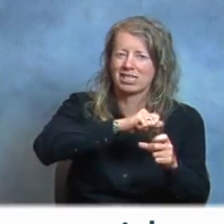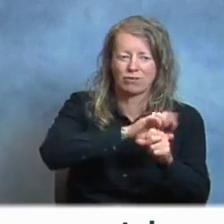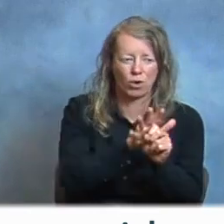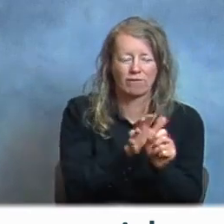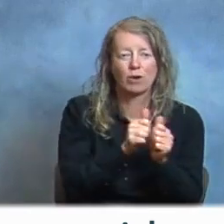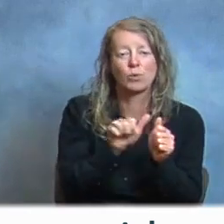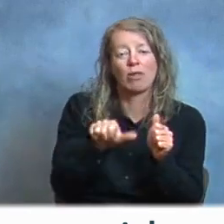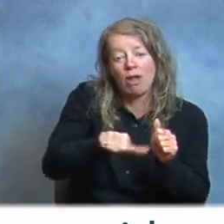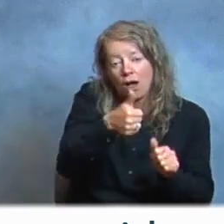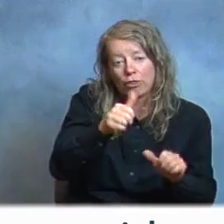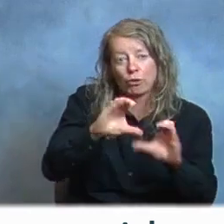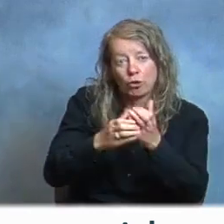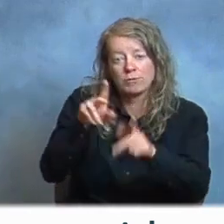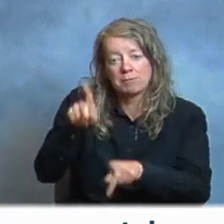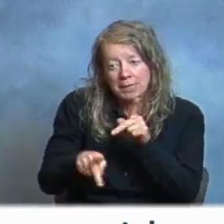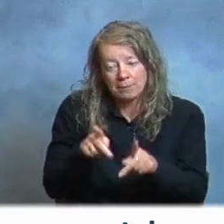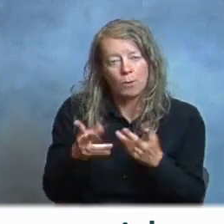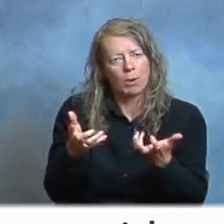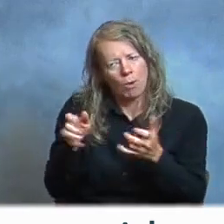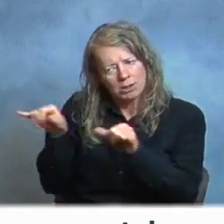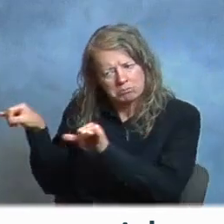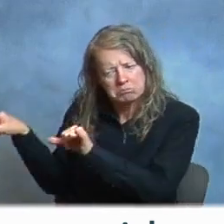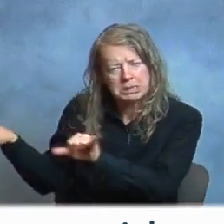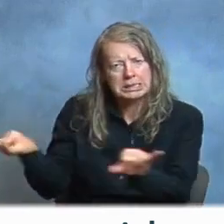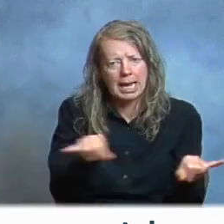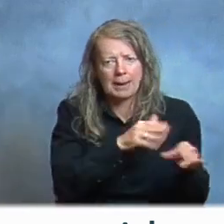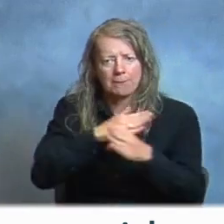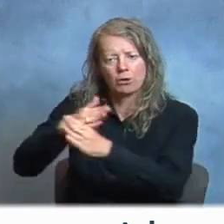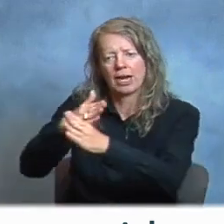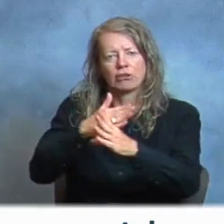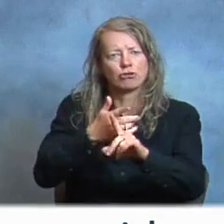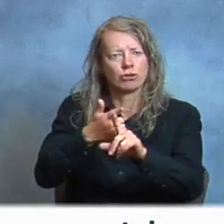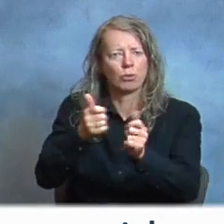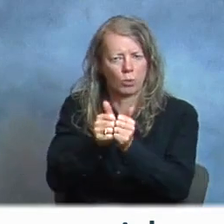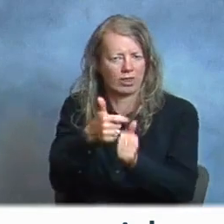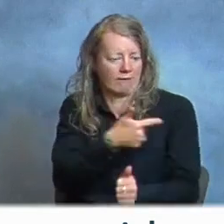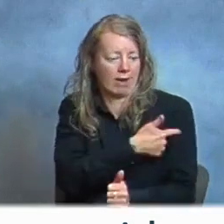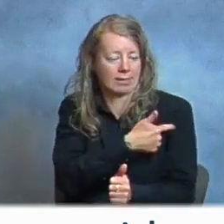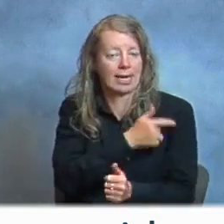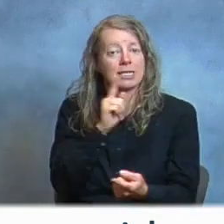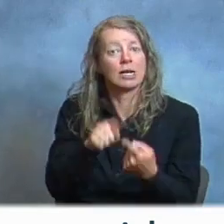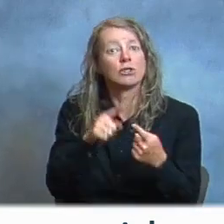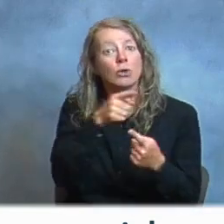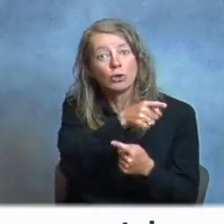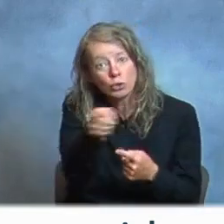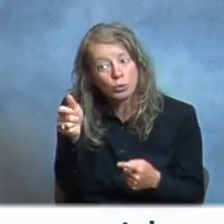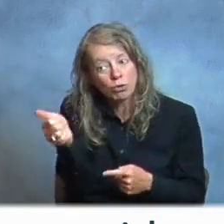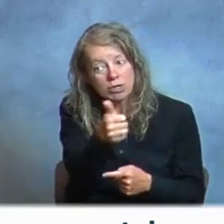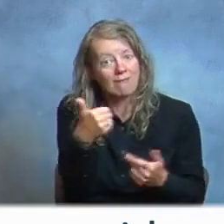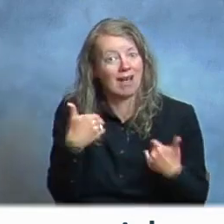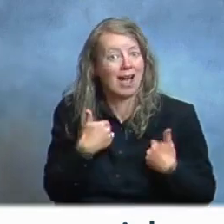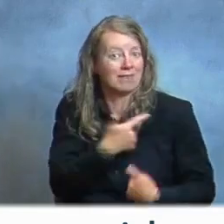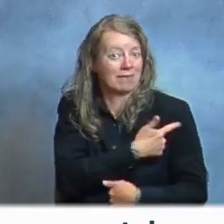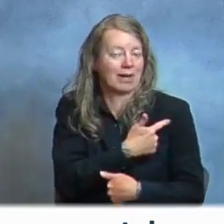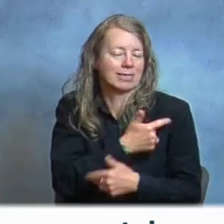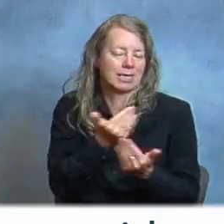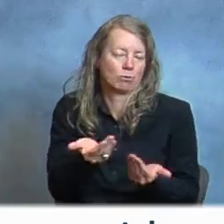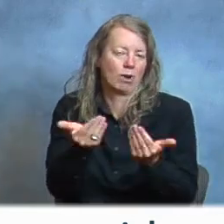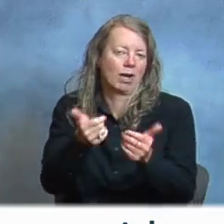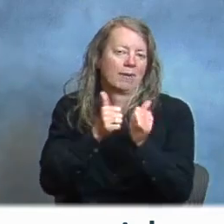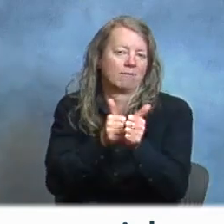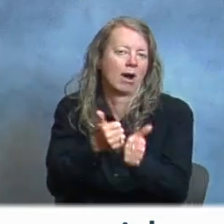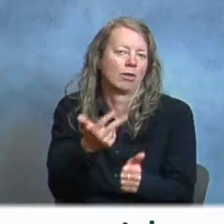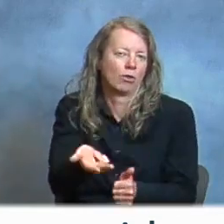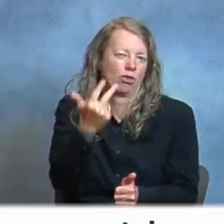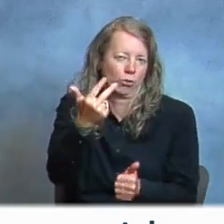be just as protected. And until you do get your vaccine, we still recommend that you follow the three W's.